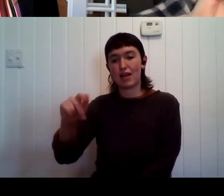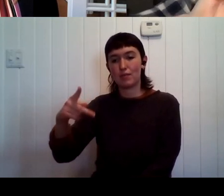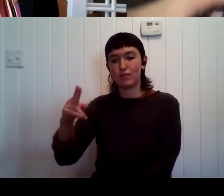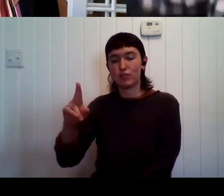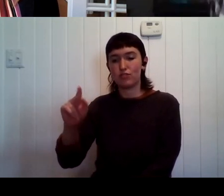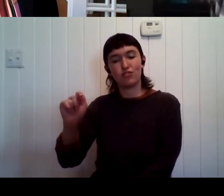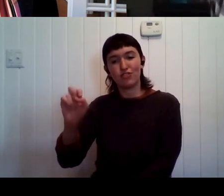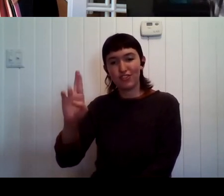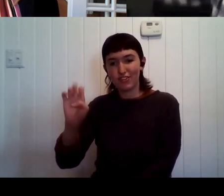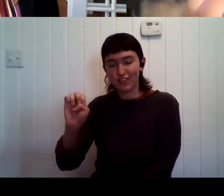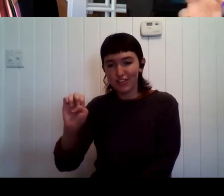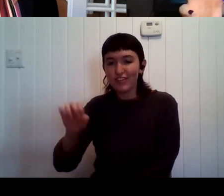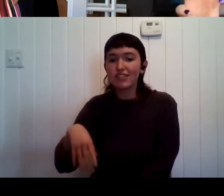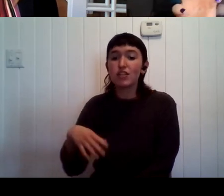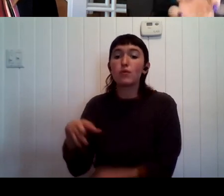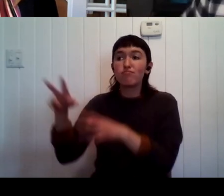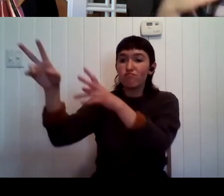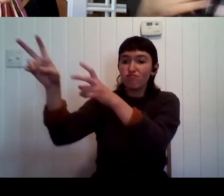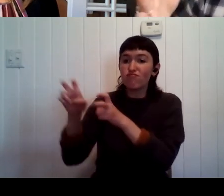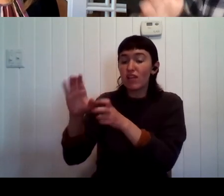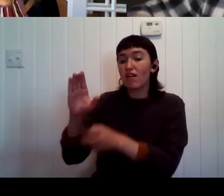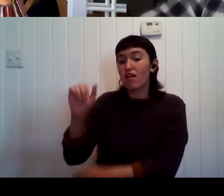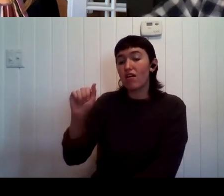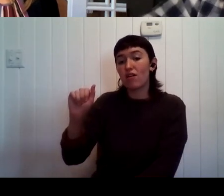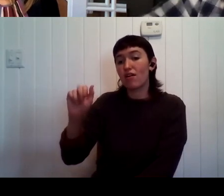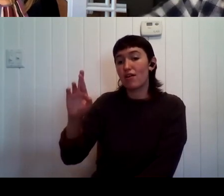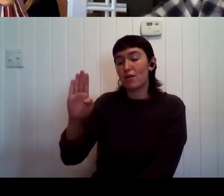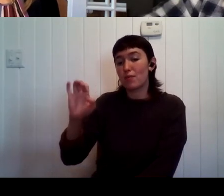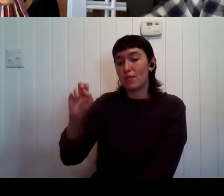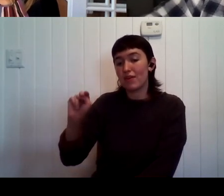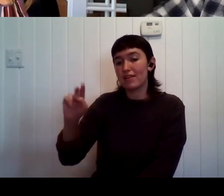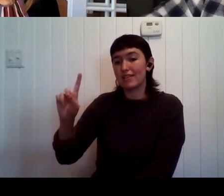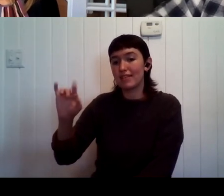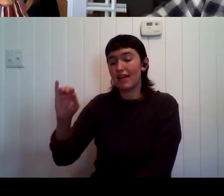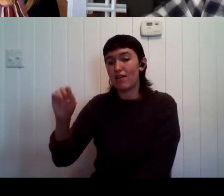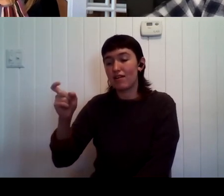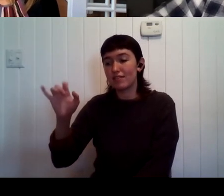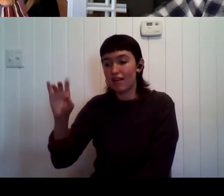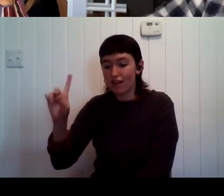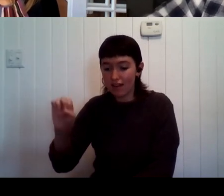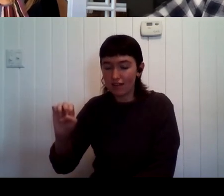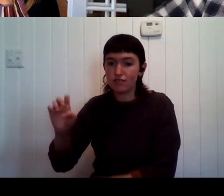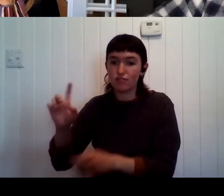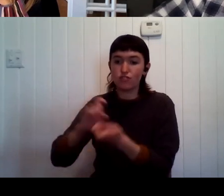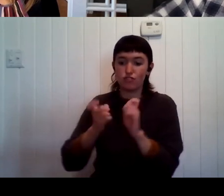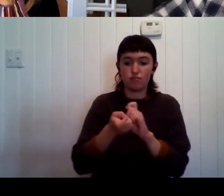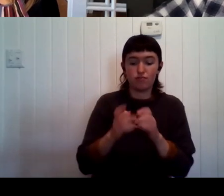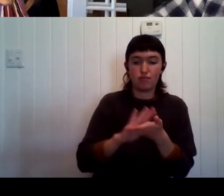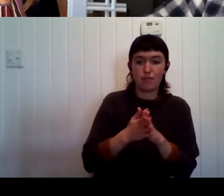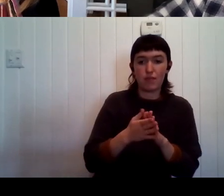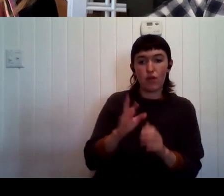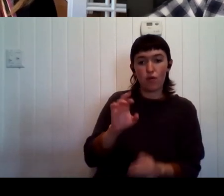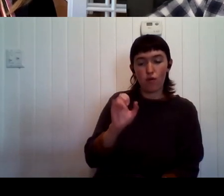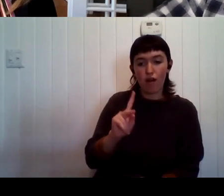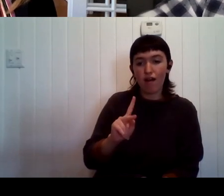yeah, it's super cool. Taking the carbon dioxide from the air, putting it back into a rock so that maybe we can mitigate some of those effects of all the fossil fuel burning we've been doing over the